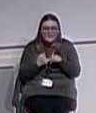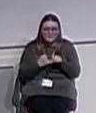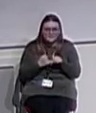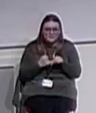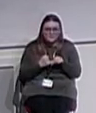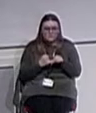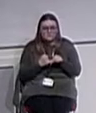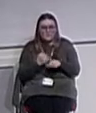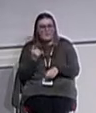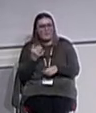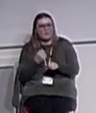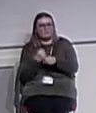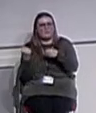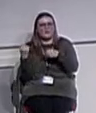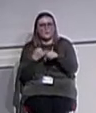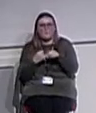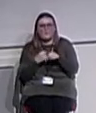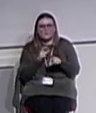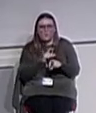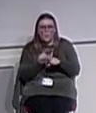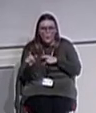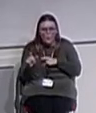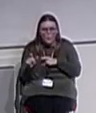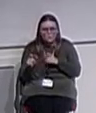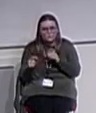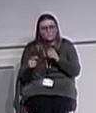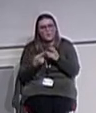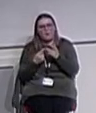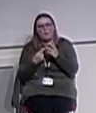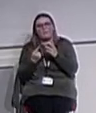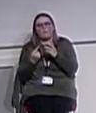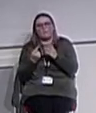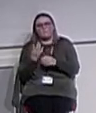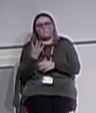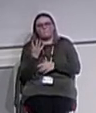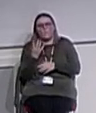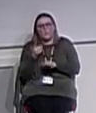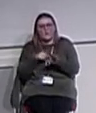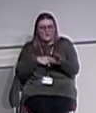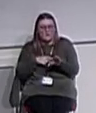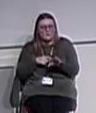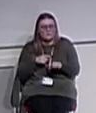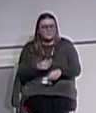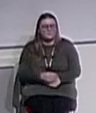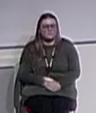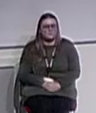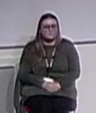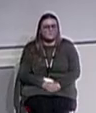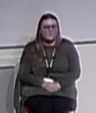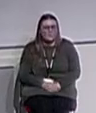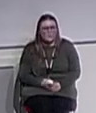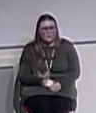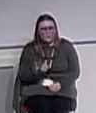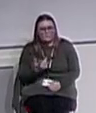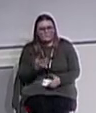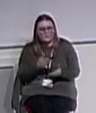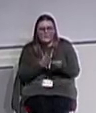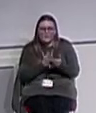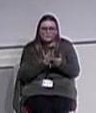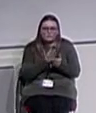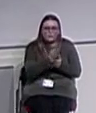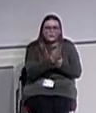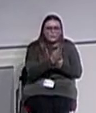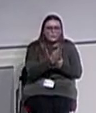medicine course, which is 4 years, or a 5-year medical degree. Of course, if you're thinking of going down that route, there is a